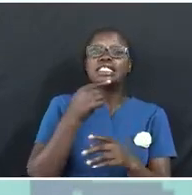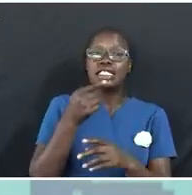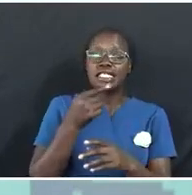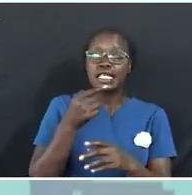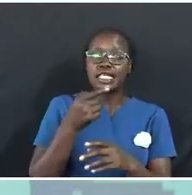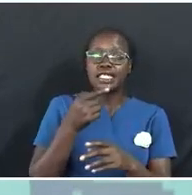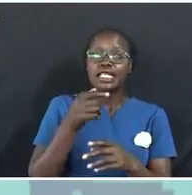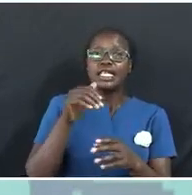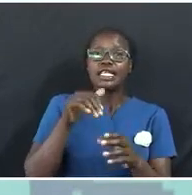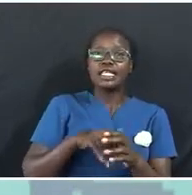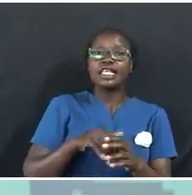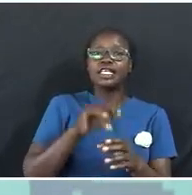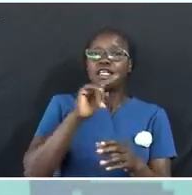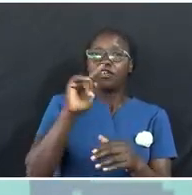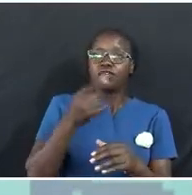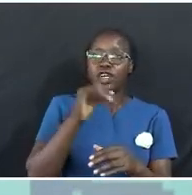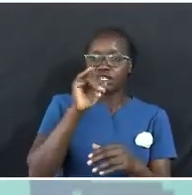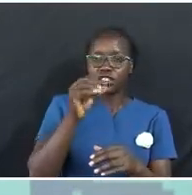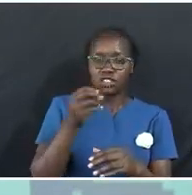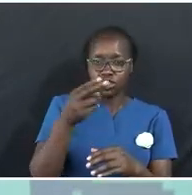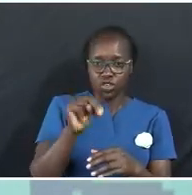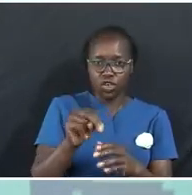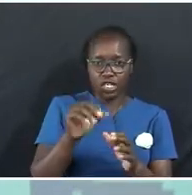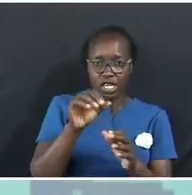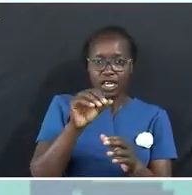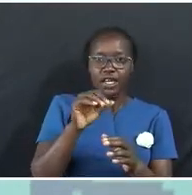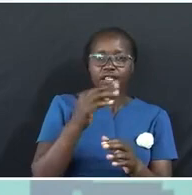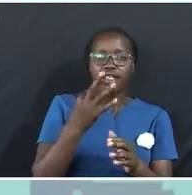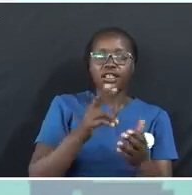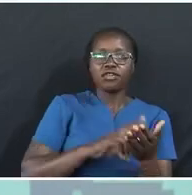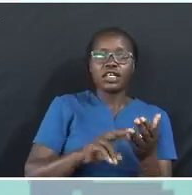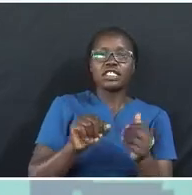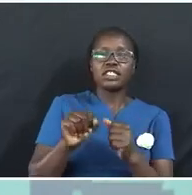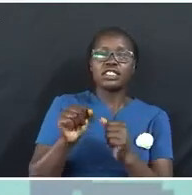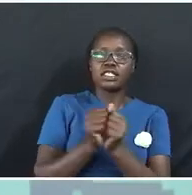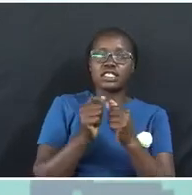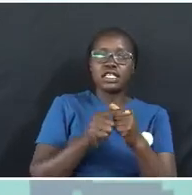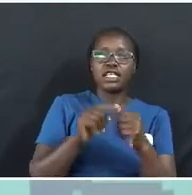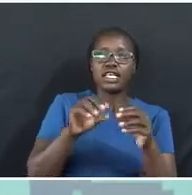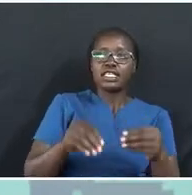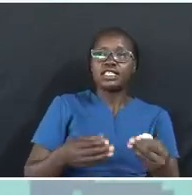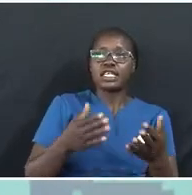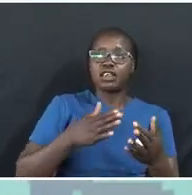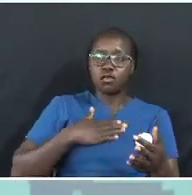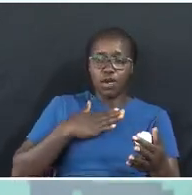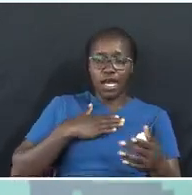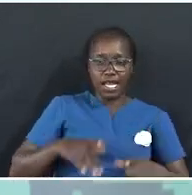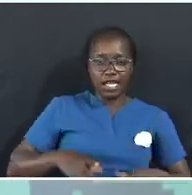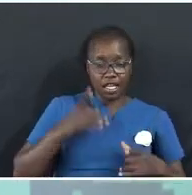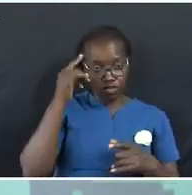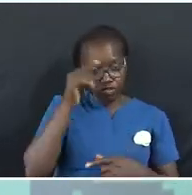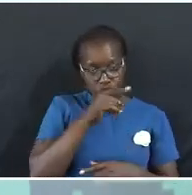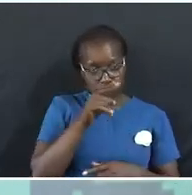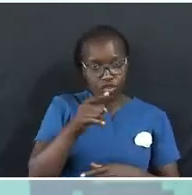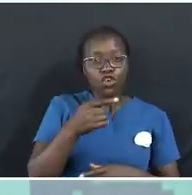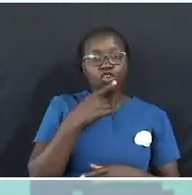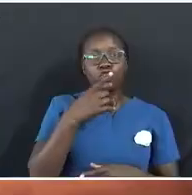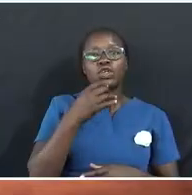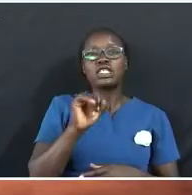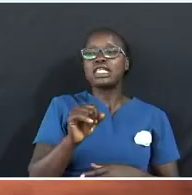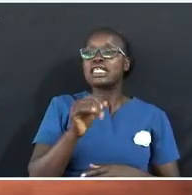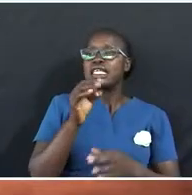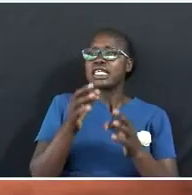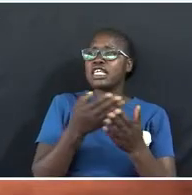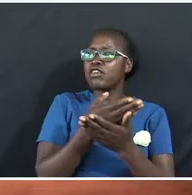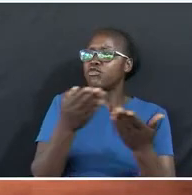in 1 John 3, verse 16, that I have laid down my life just because of you. So he says, if you people